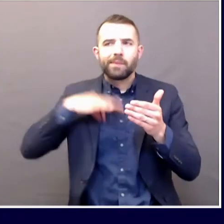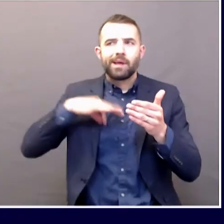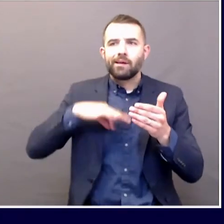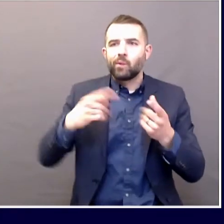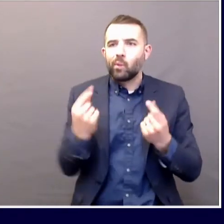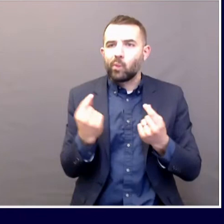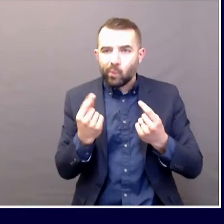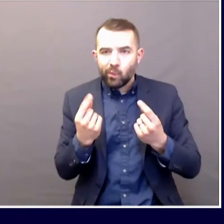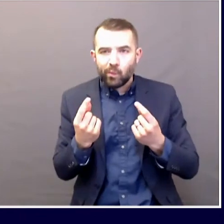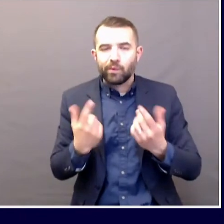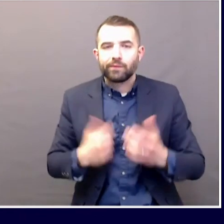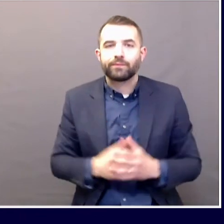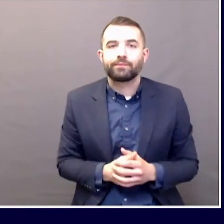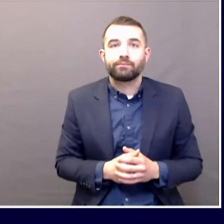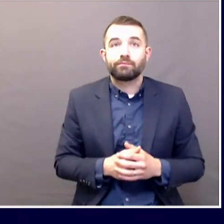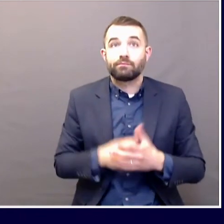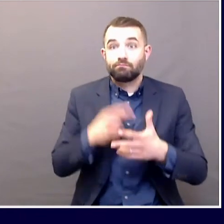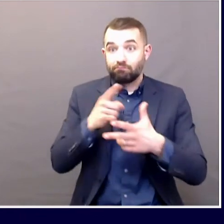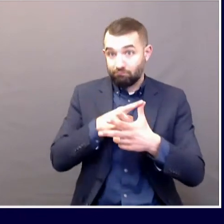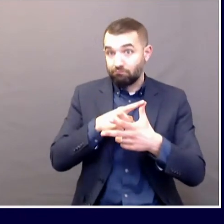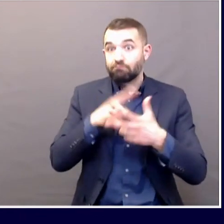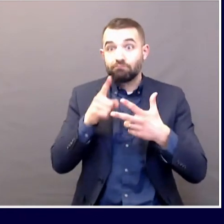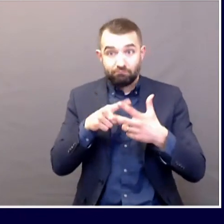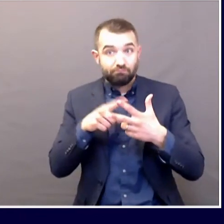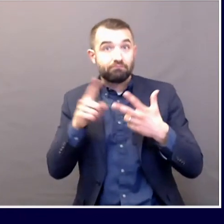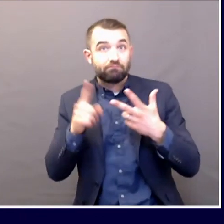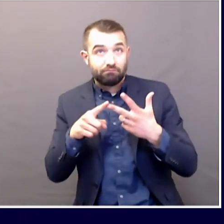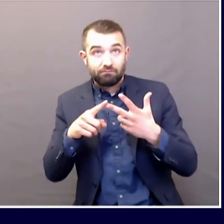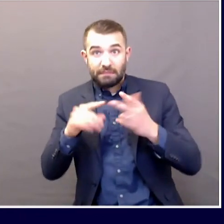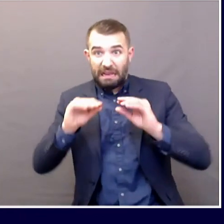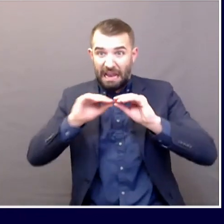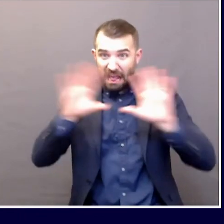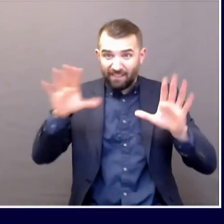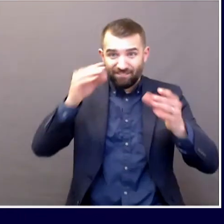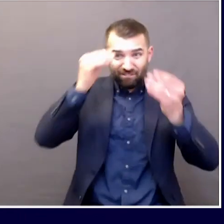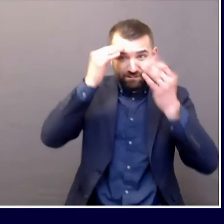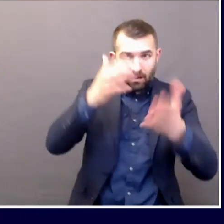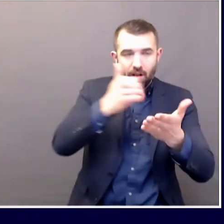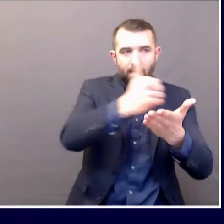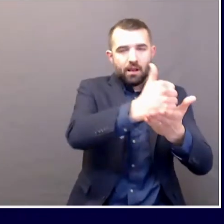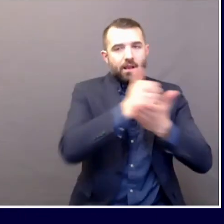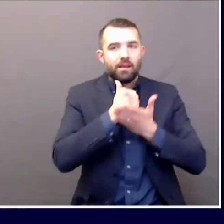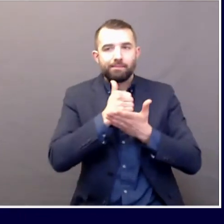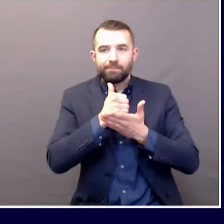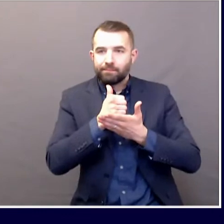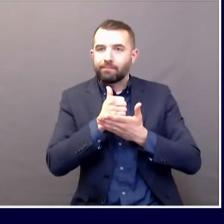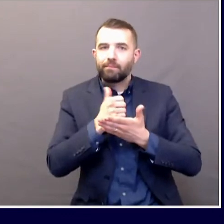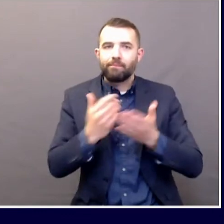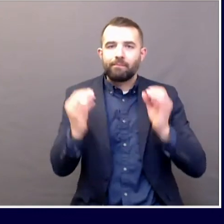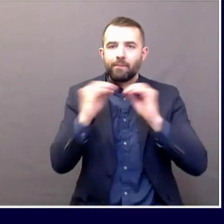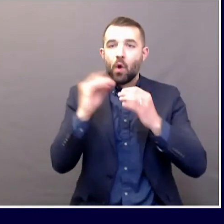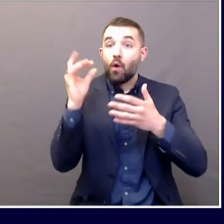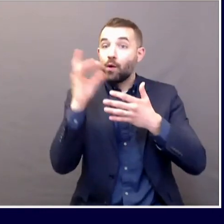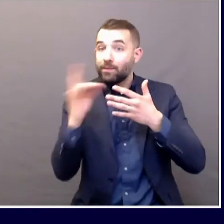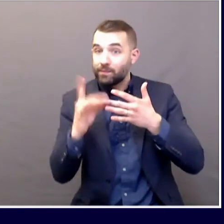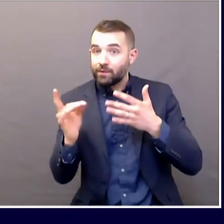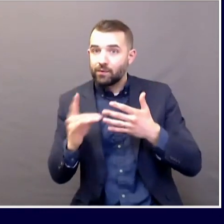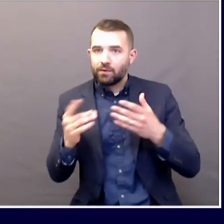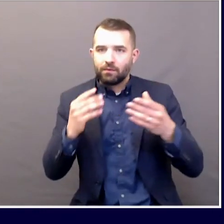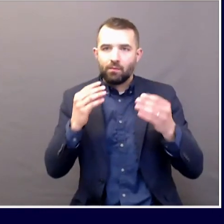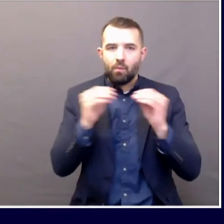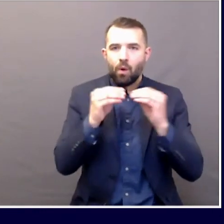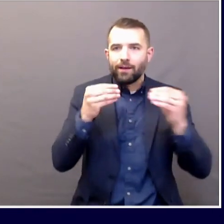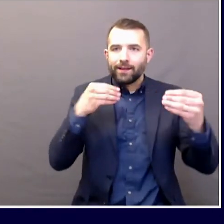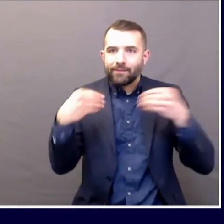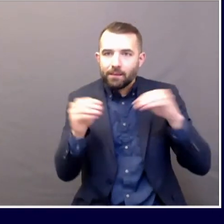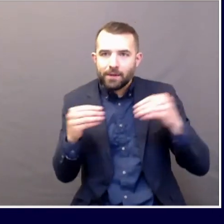volume, type, and stability, expand the range of options that we have in Maine for where we go